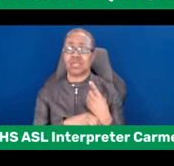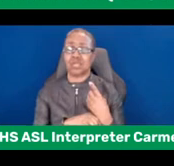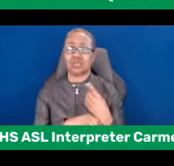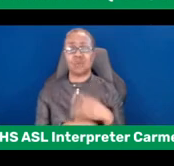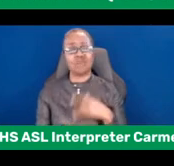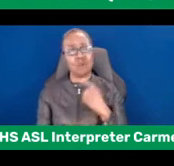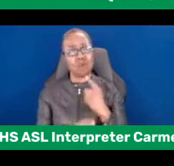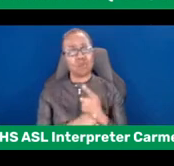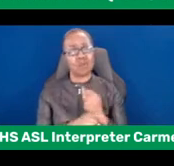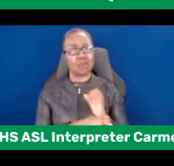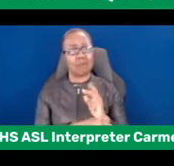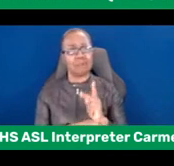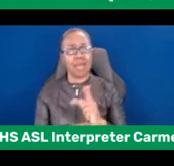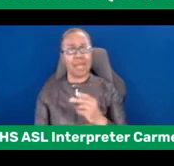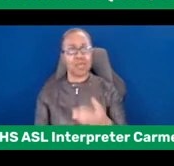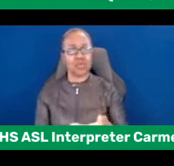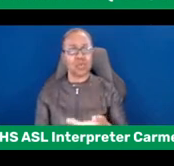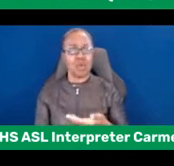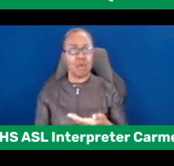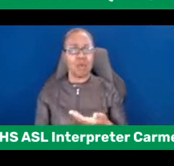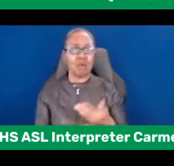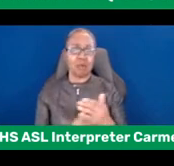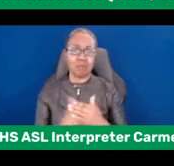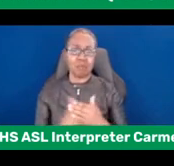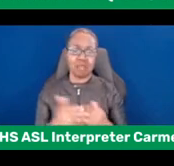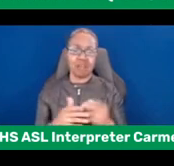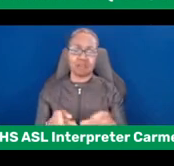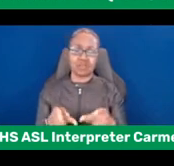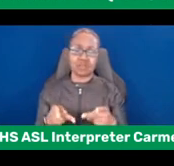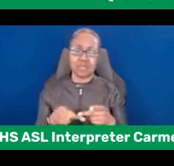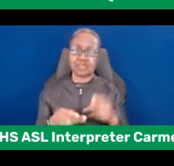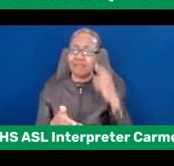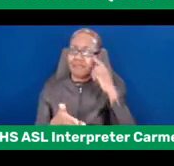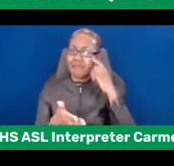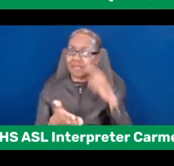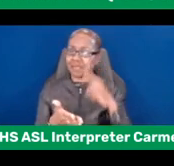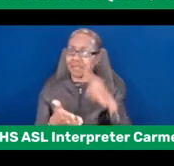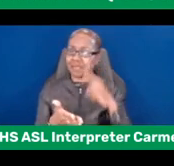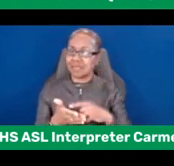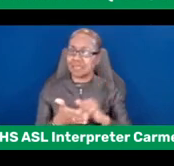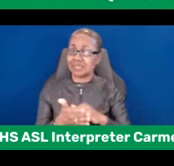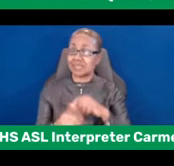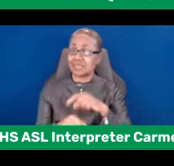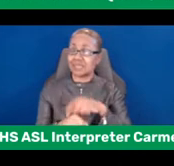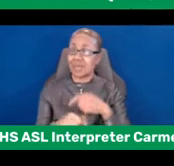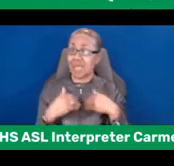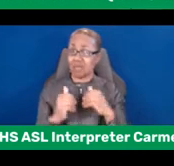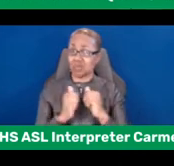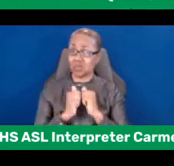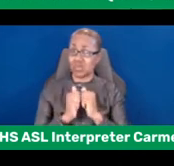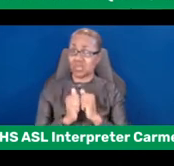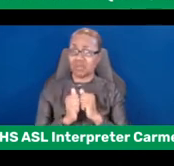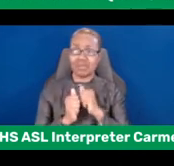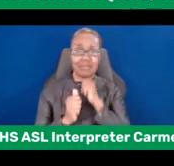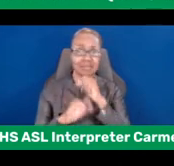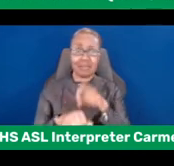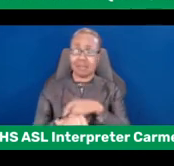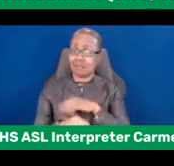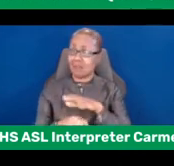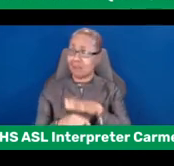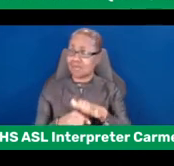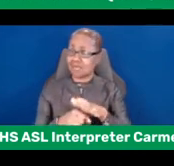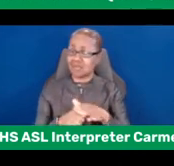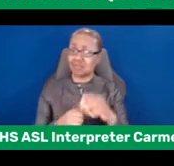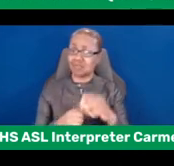come back to a welcome space. One, acknowledging that this amount of time that we have together is not long enough for us to talk